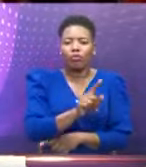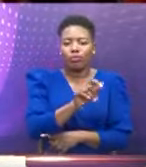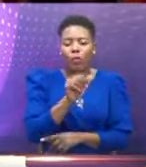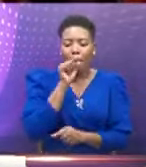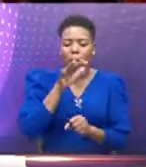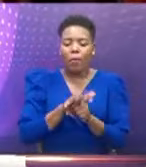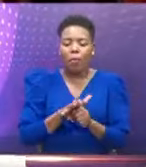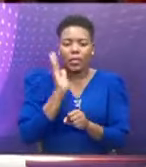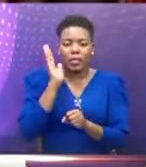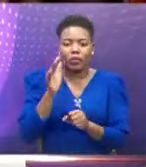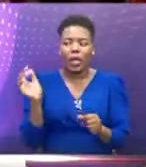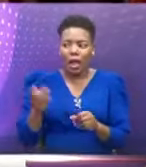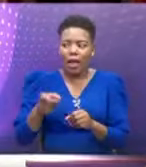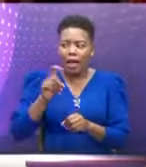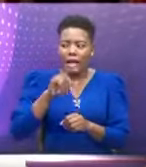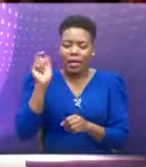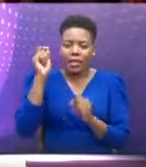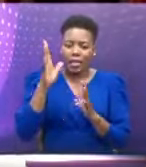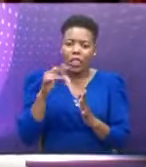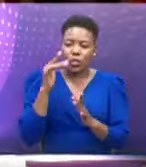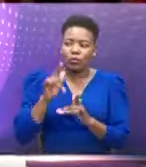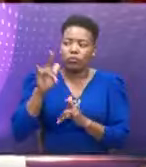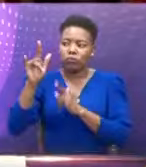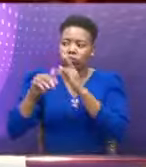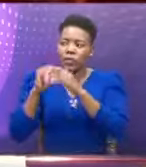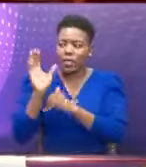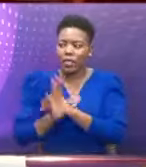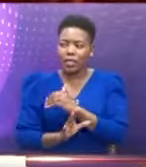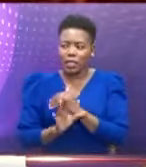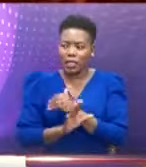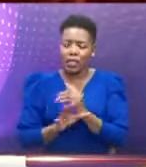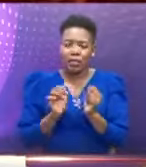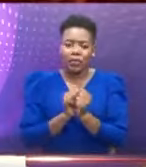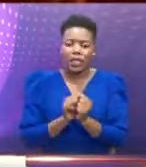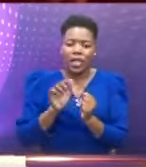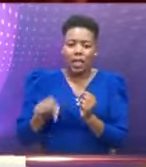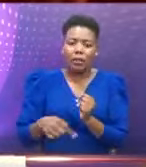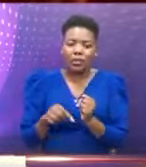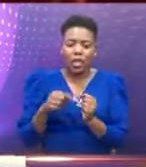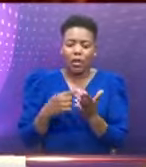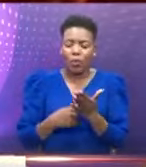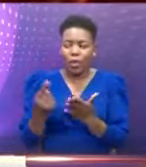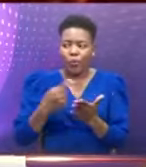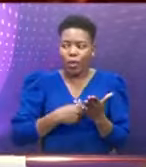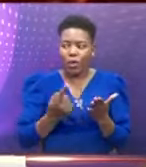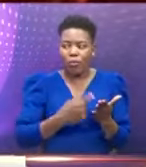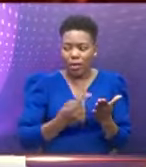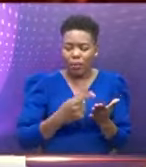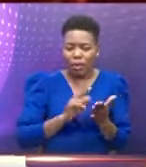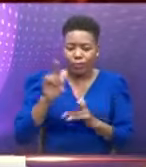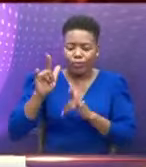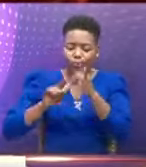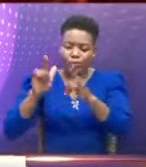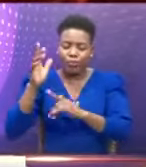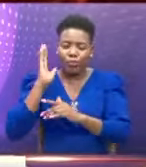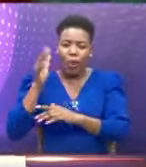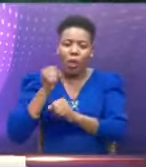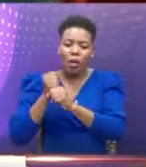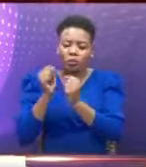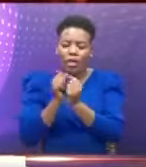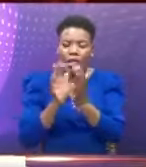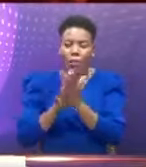neno, ni omedo kwan magi jo Kenya madhi e pinje maoko, nyake lufu apar, juma ka juma, kendo dhi tudre kod jo od